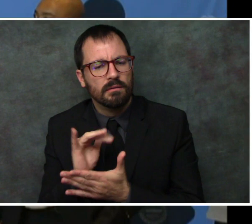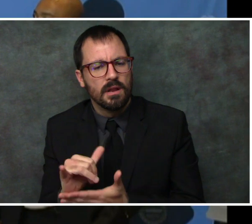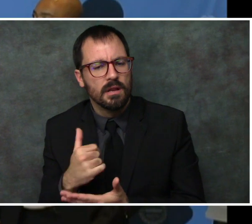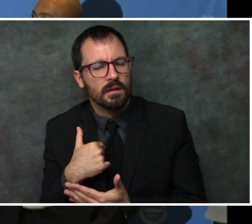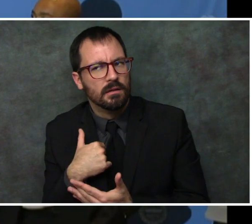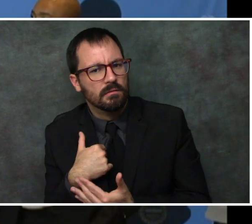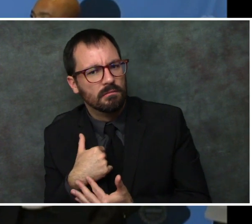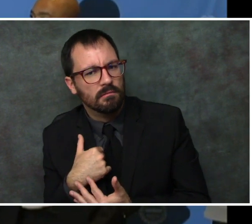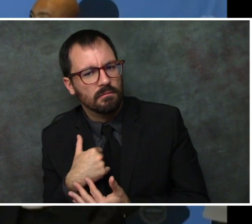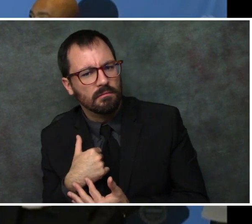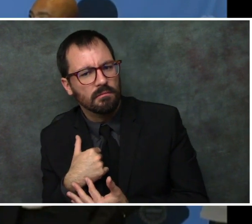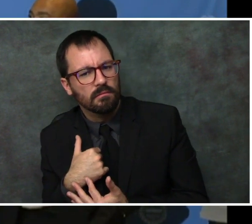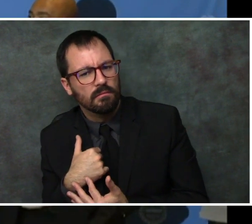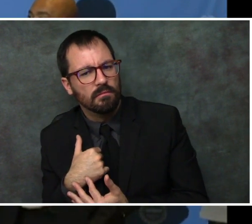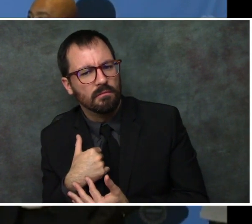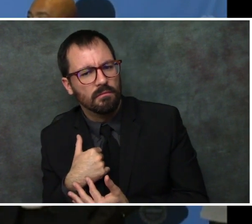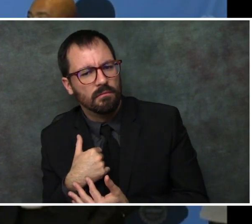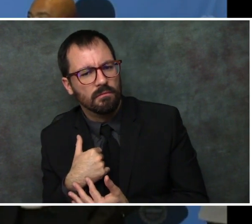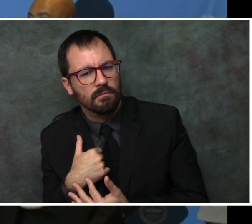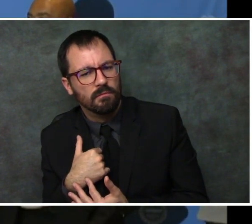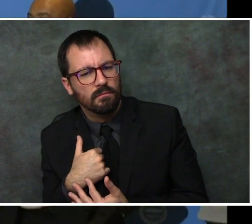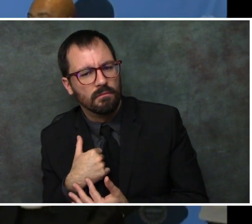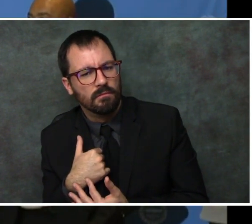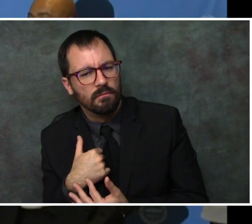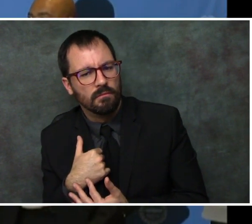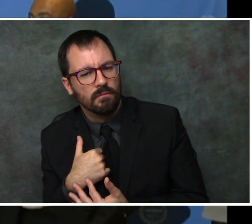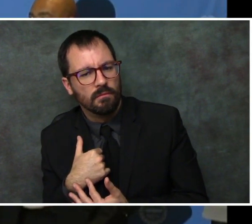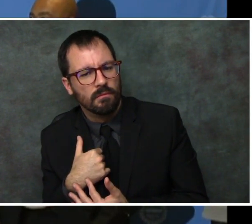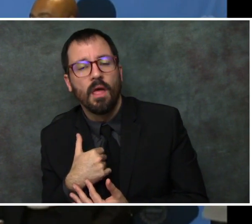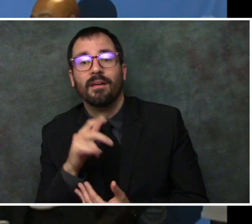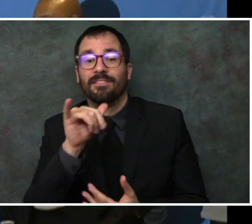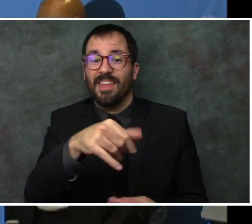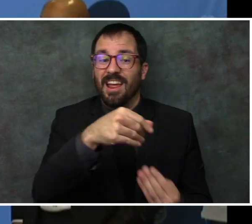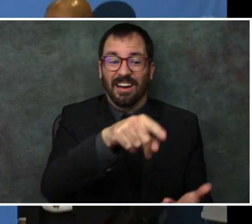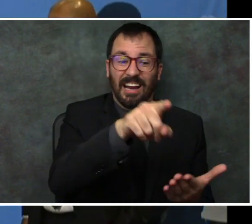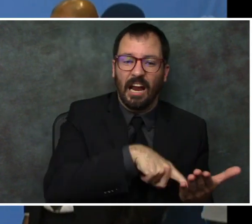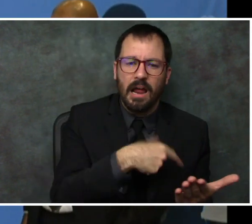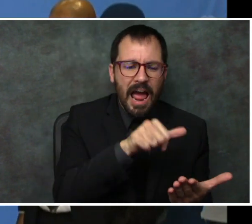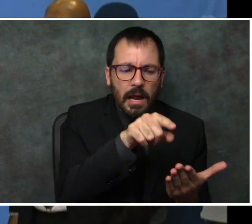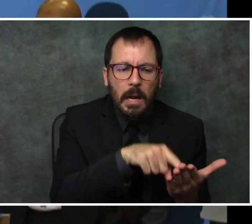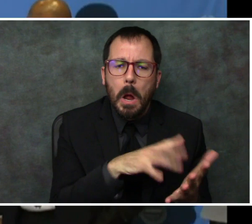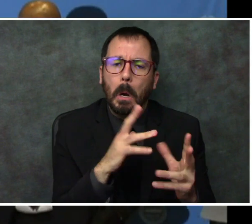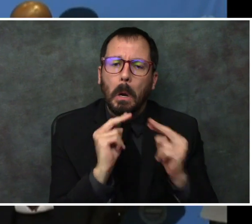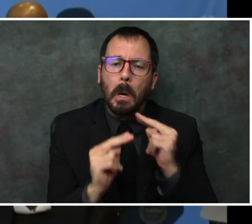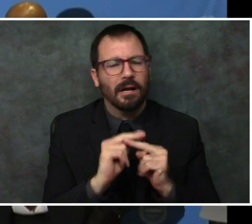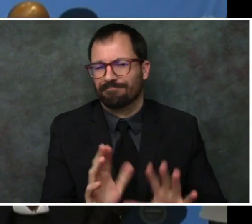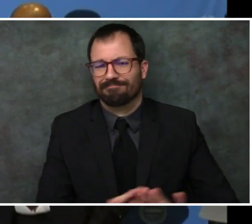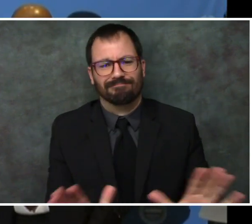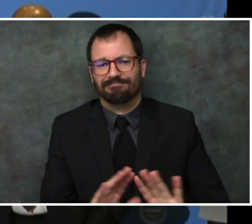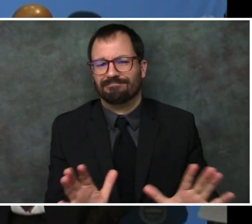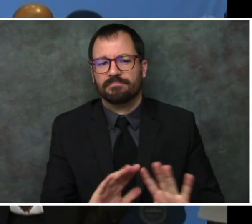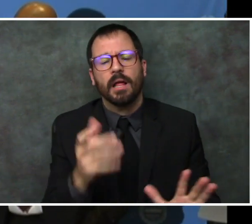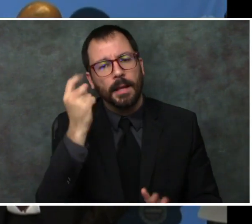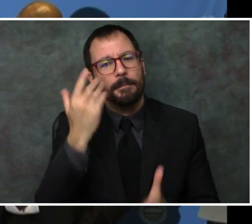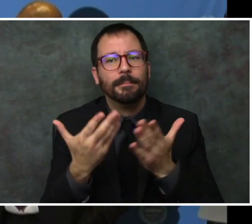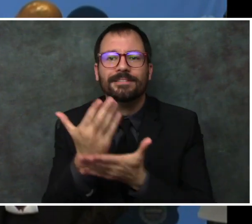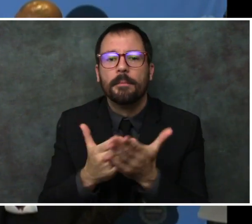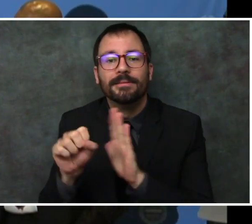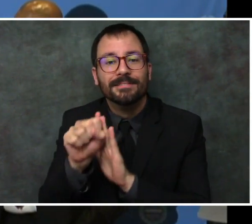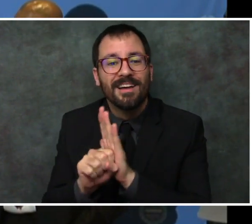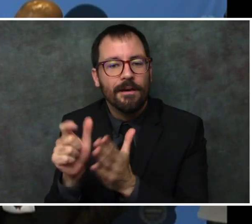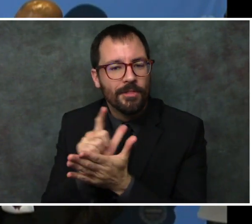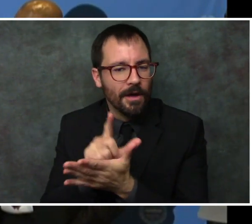the top of my head that's to be negotiated. We need some state laws changes. I think that there's a section in there, and somebody correct me if I'm wrong, maybe Eddie can jump on